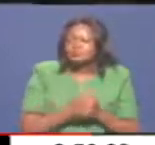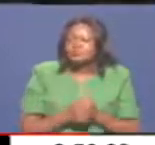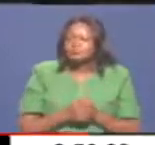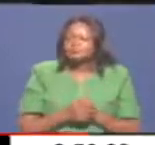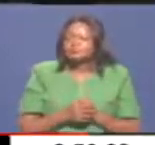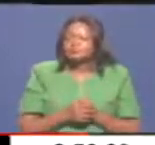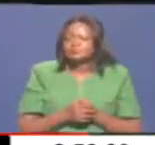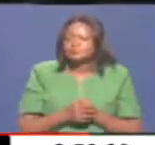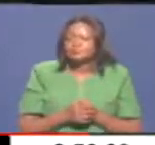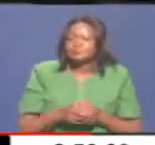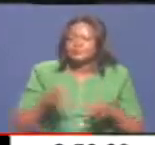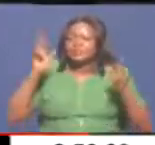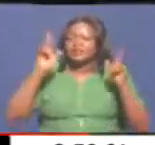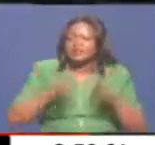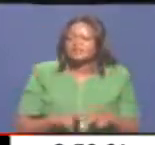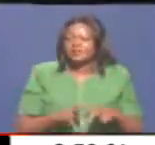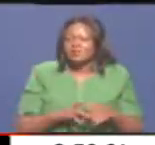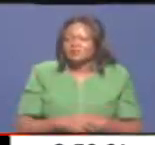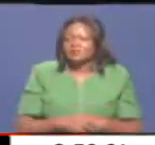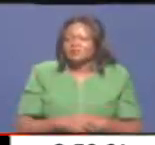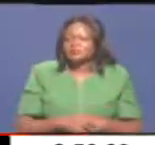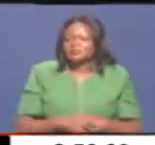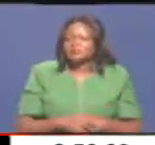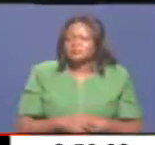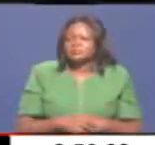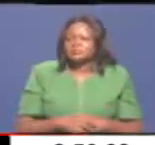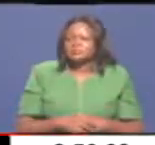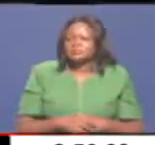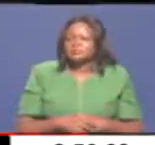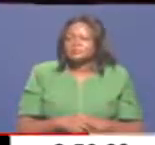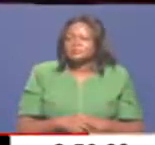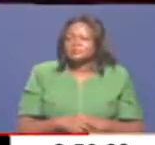hills of the Rift Valley landscape.